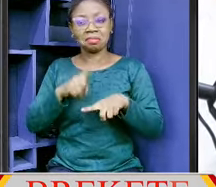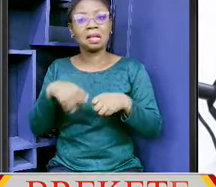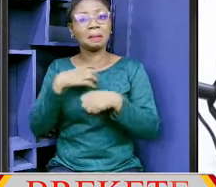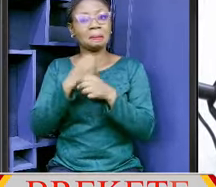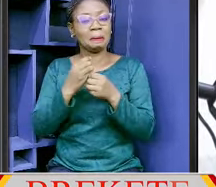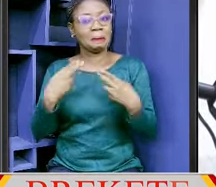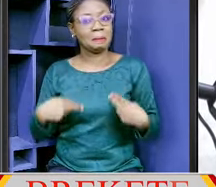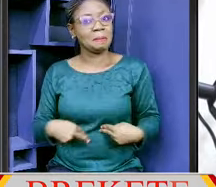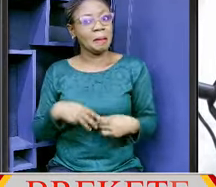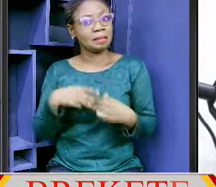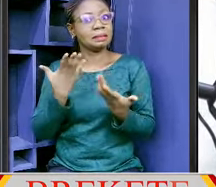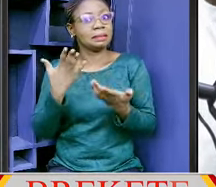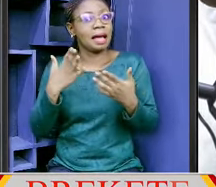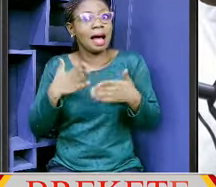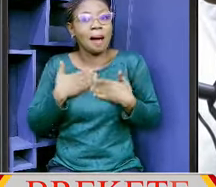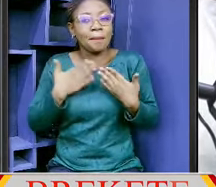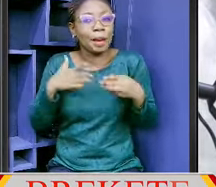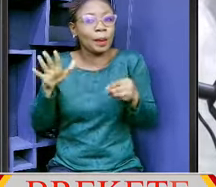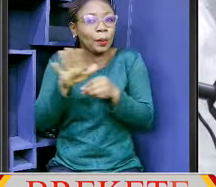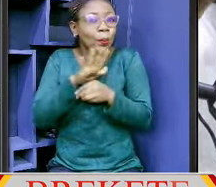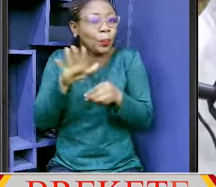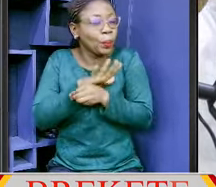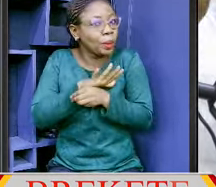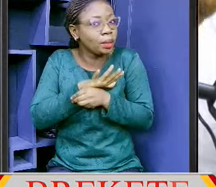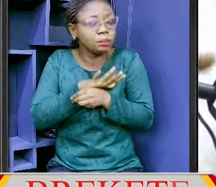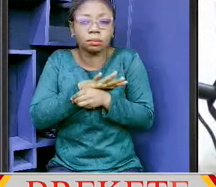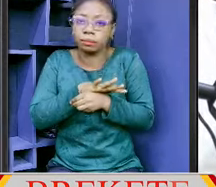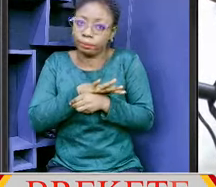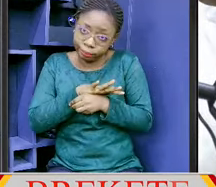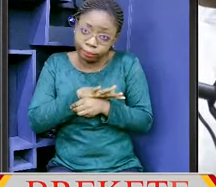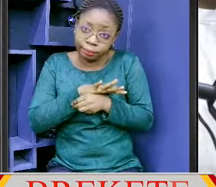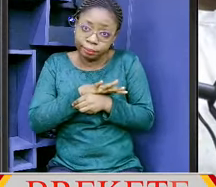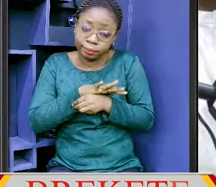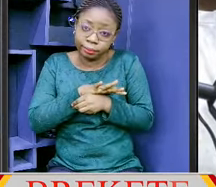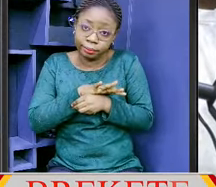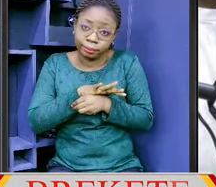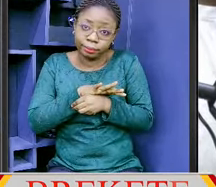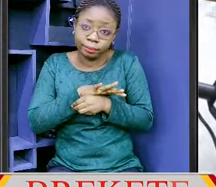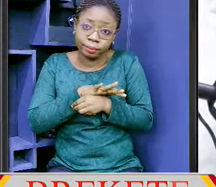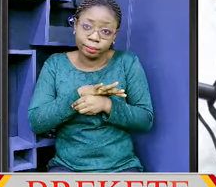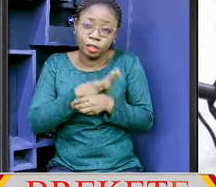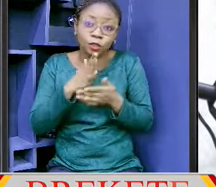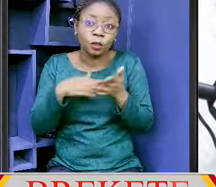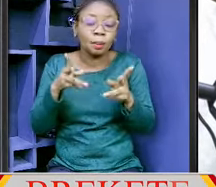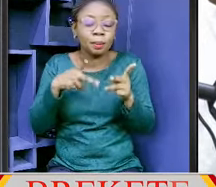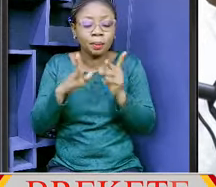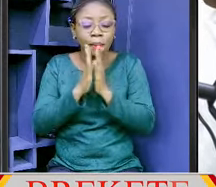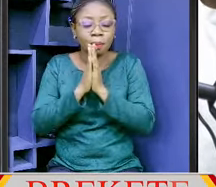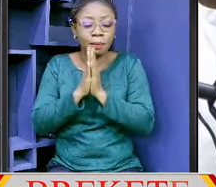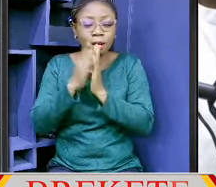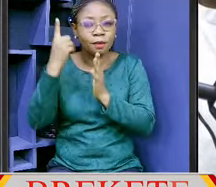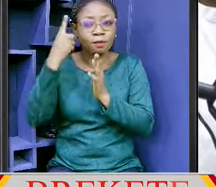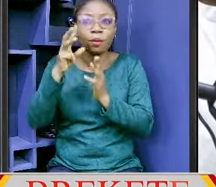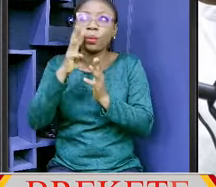beings completely. Excuse me. Some people, they pray for